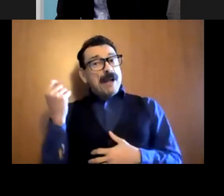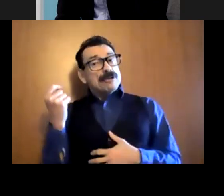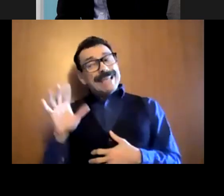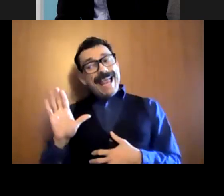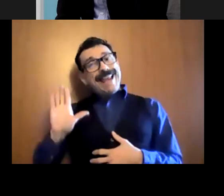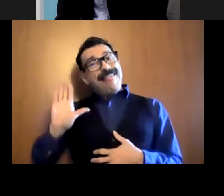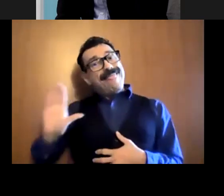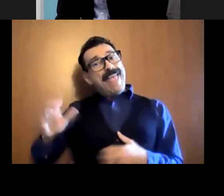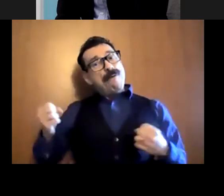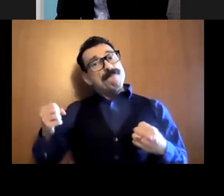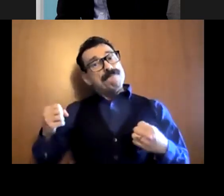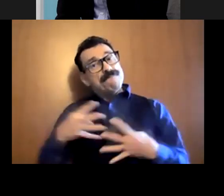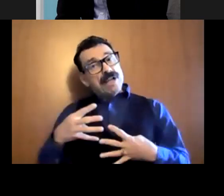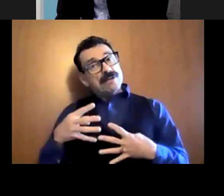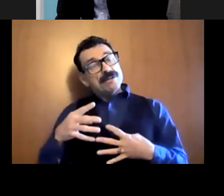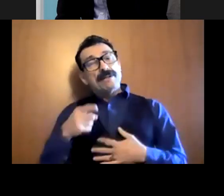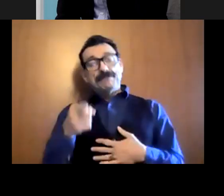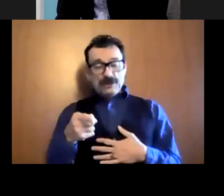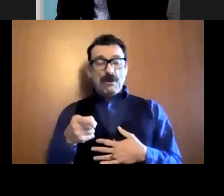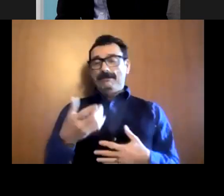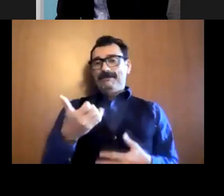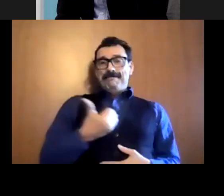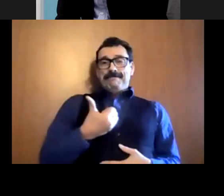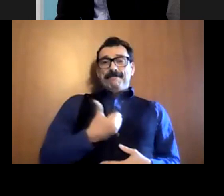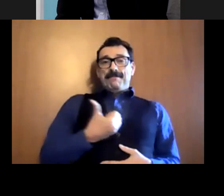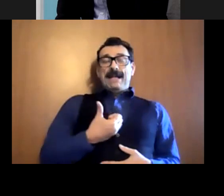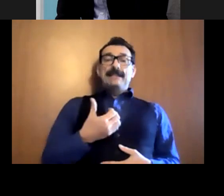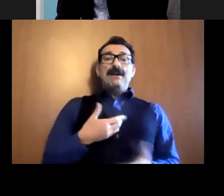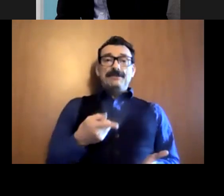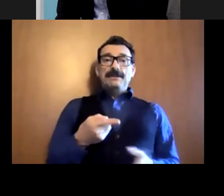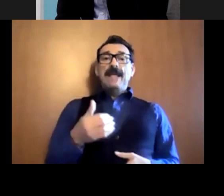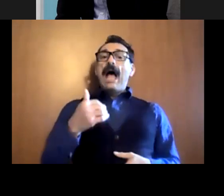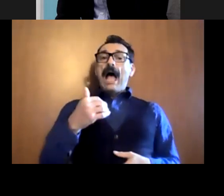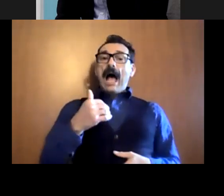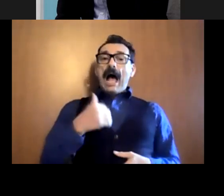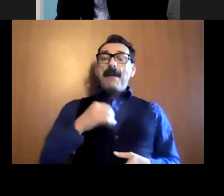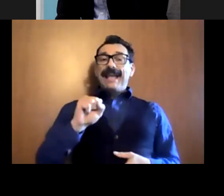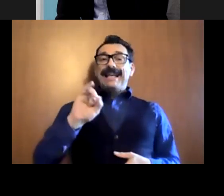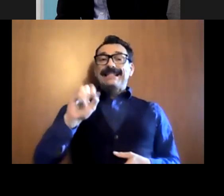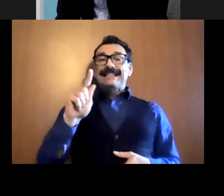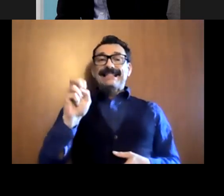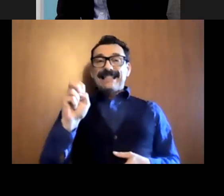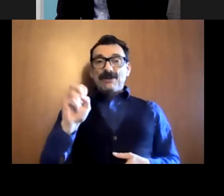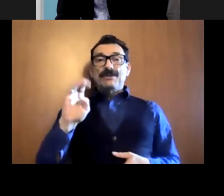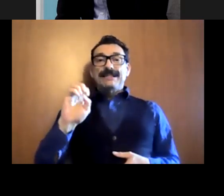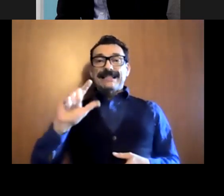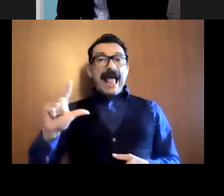For me, as a nurse with sickle cell anemia, I'm a sickle cell trait person. I have my